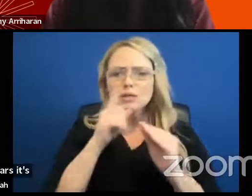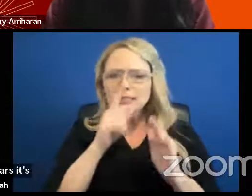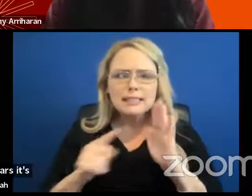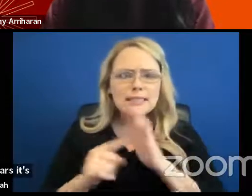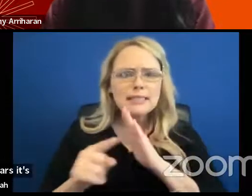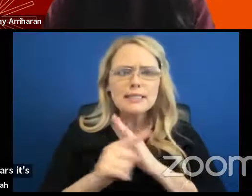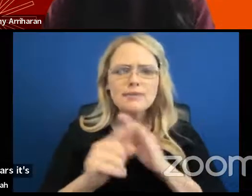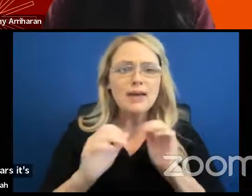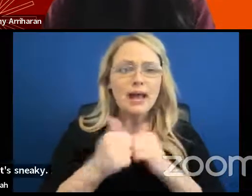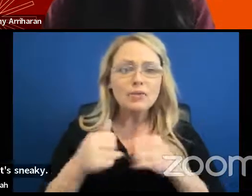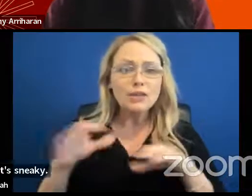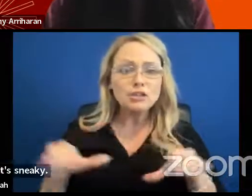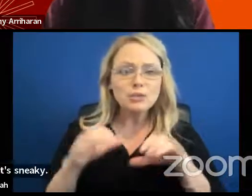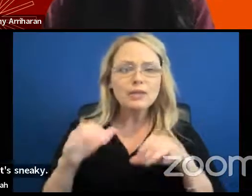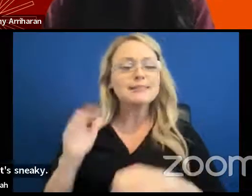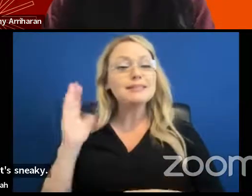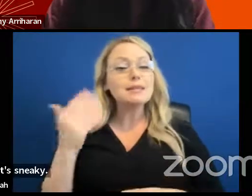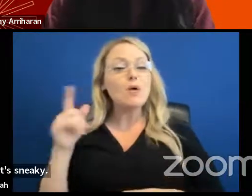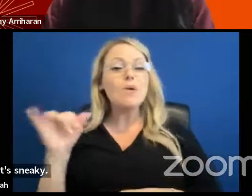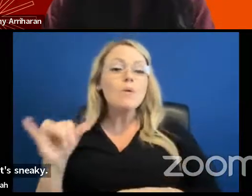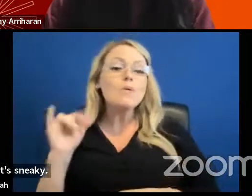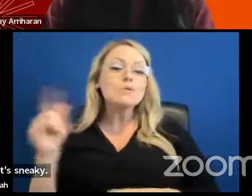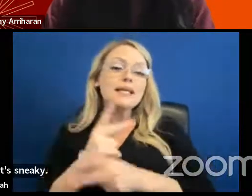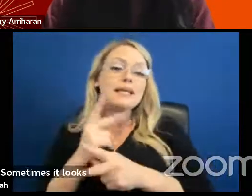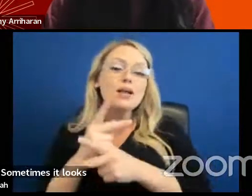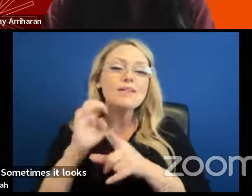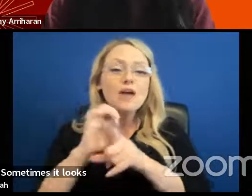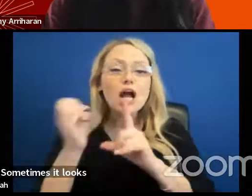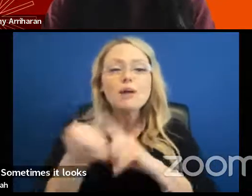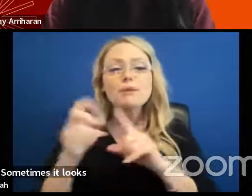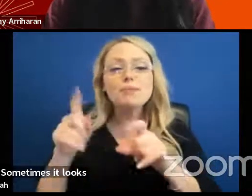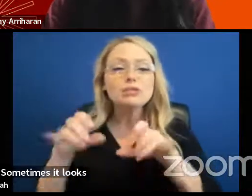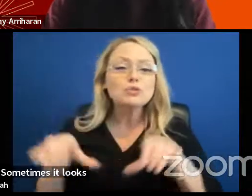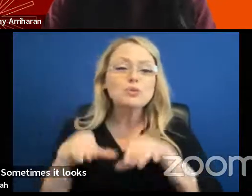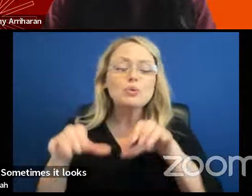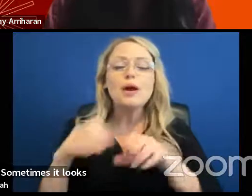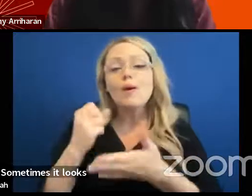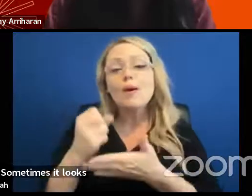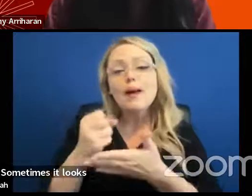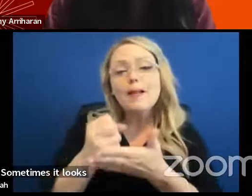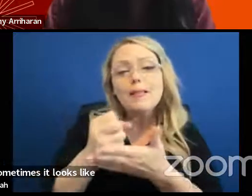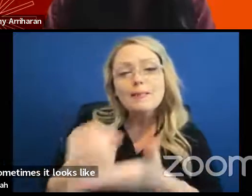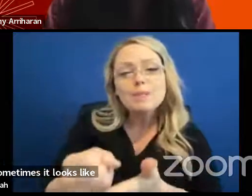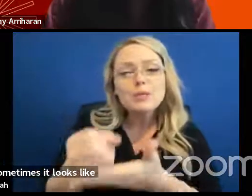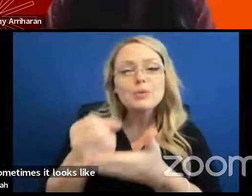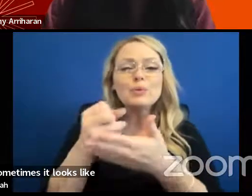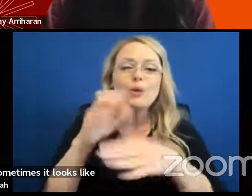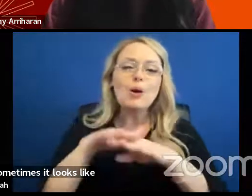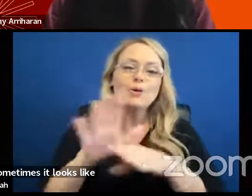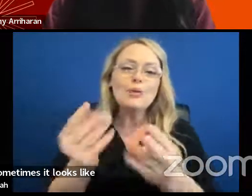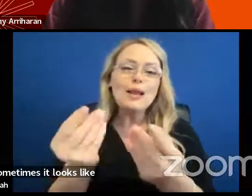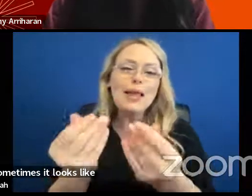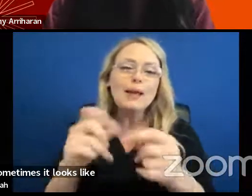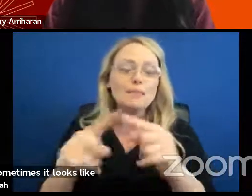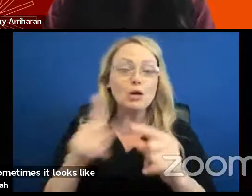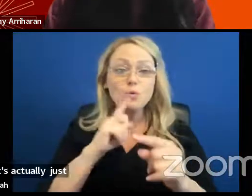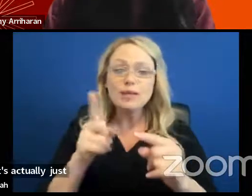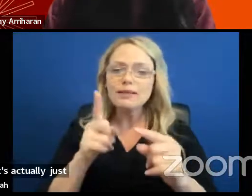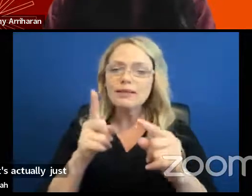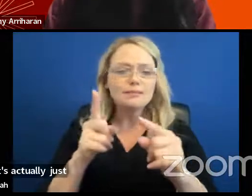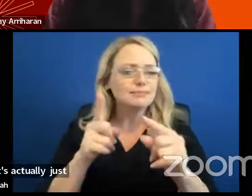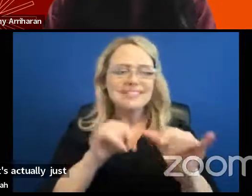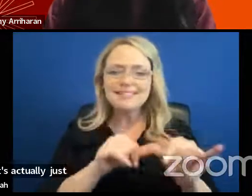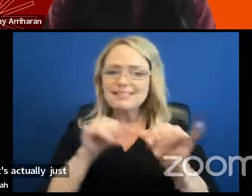like environmentalism sometimes. It looks like help to other places, and it's actually just colonialism again.